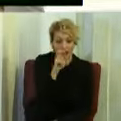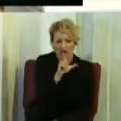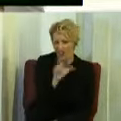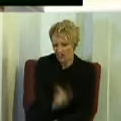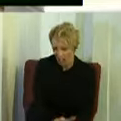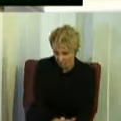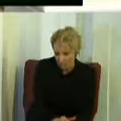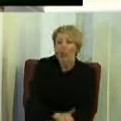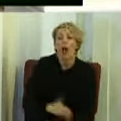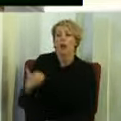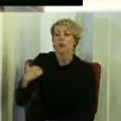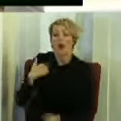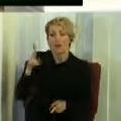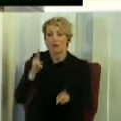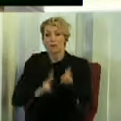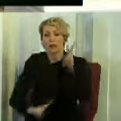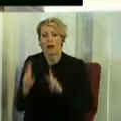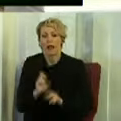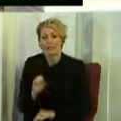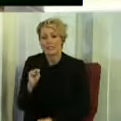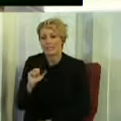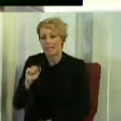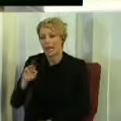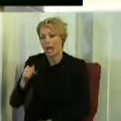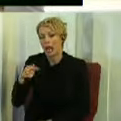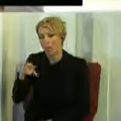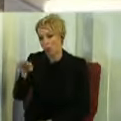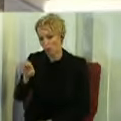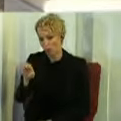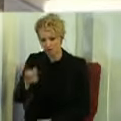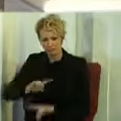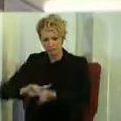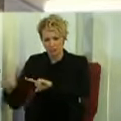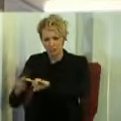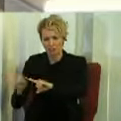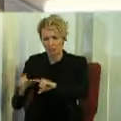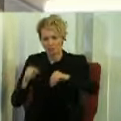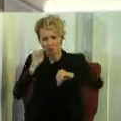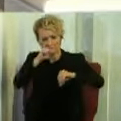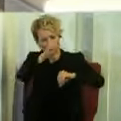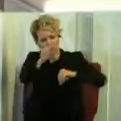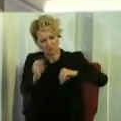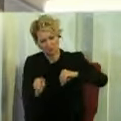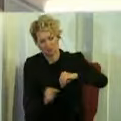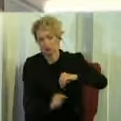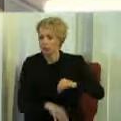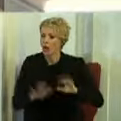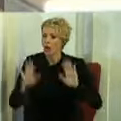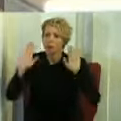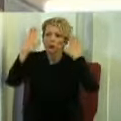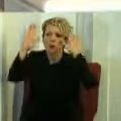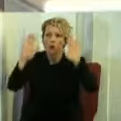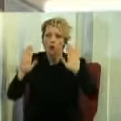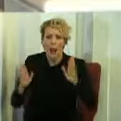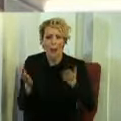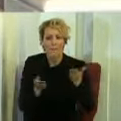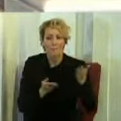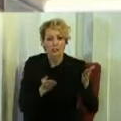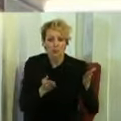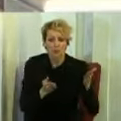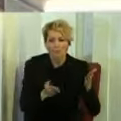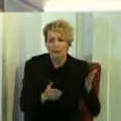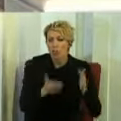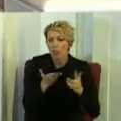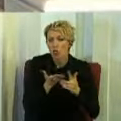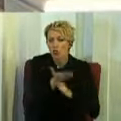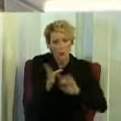with us today in Singapore and many other places around the world. And this is a great ministry that we're able to offer to